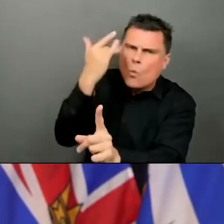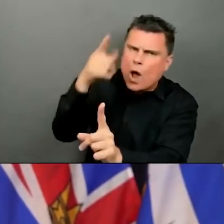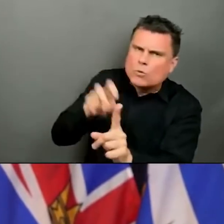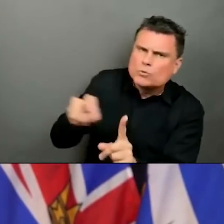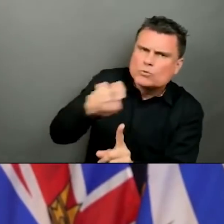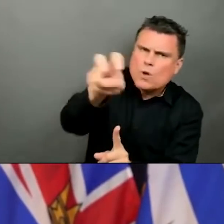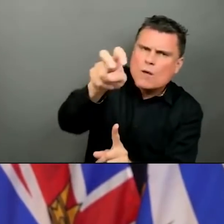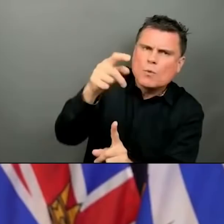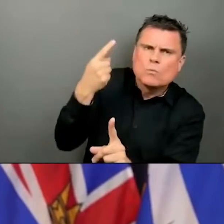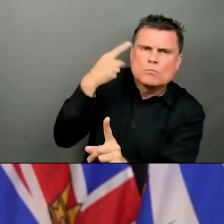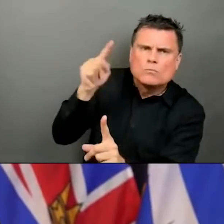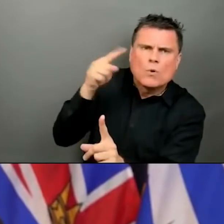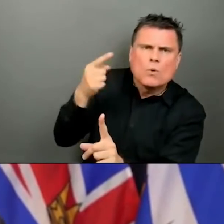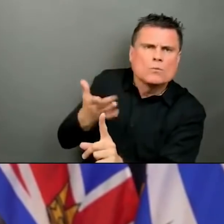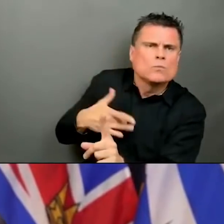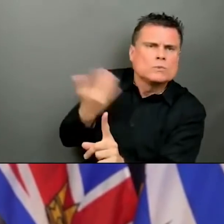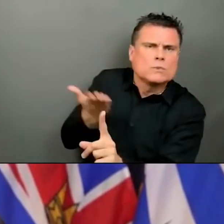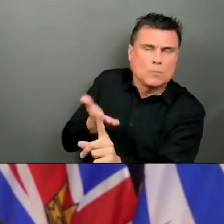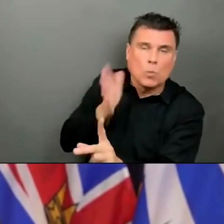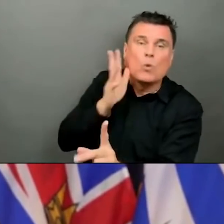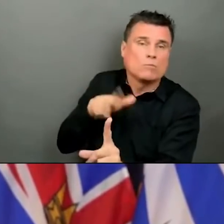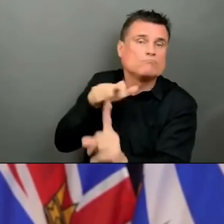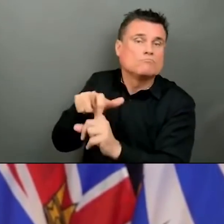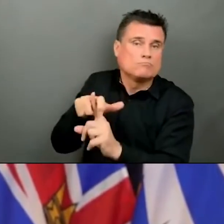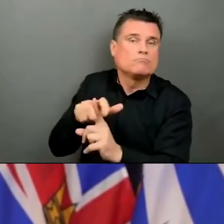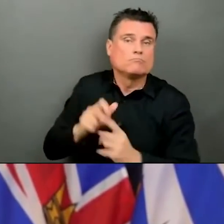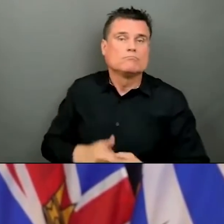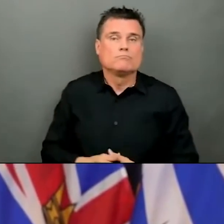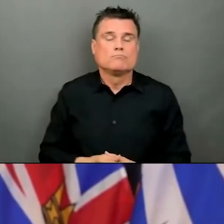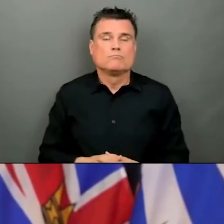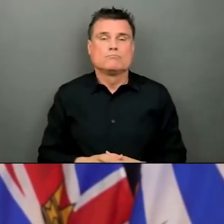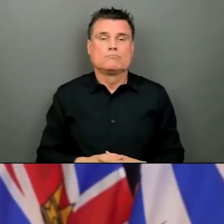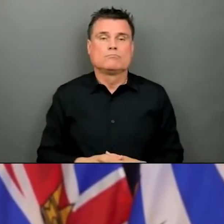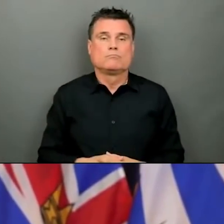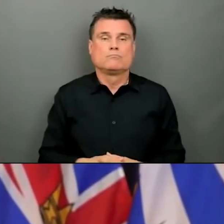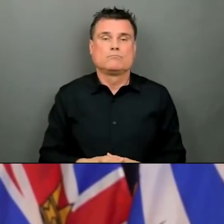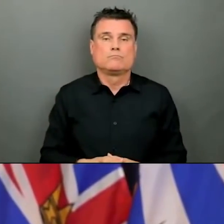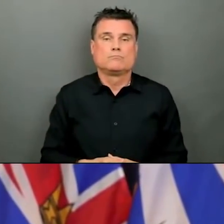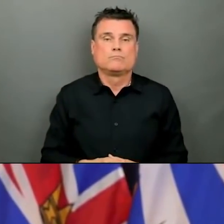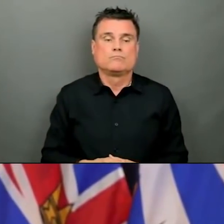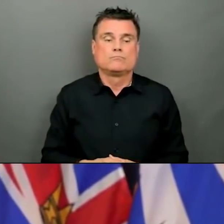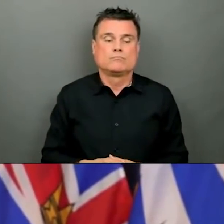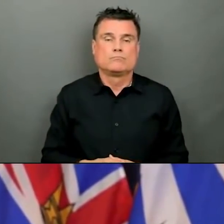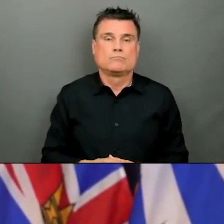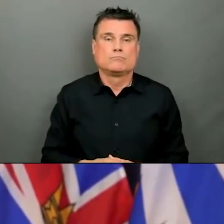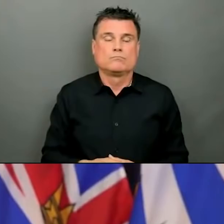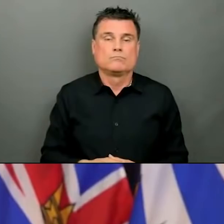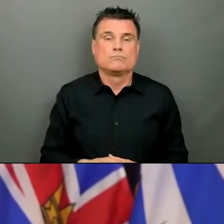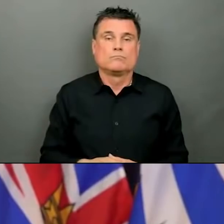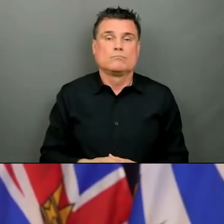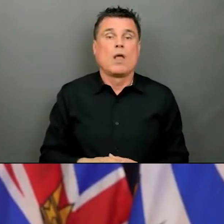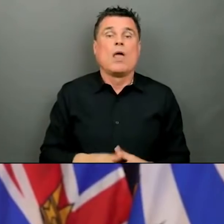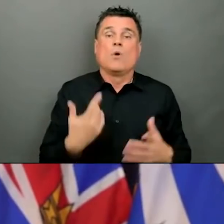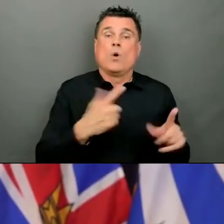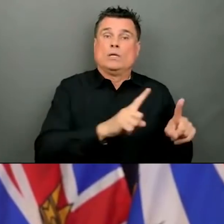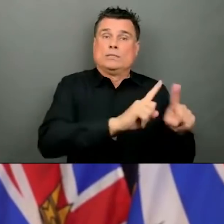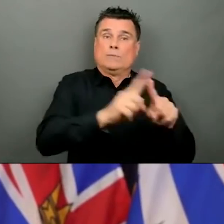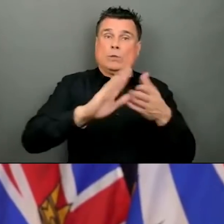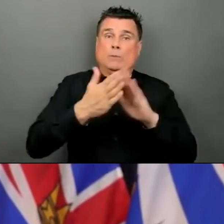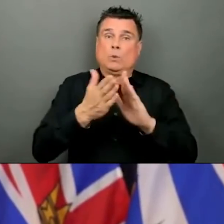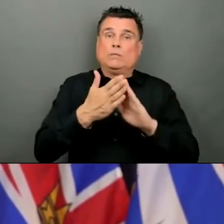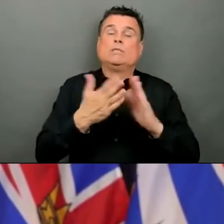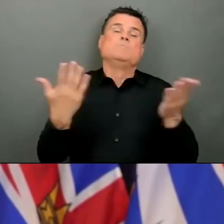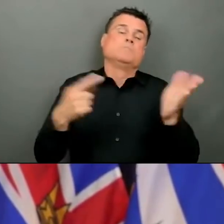We will be consulting with the BIPOC community to make sure that we bring forward these restrictions in a way that does